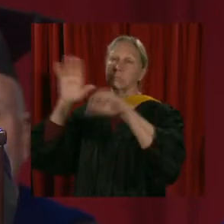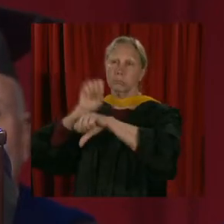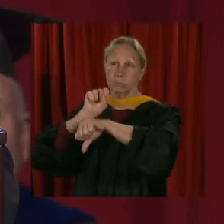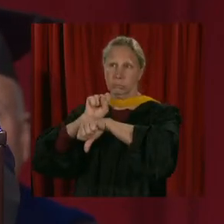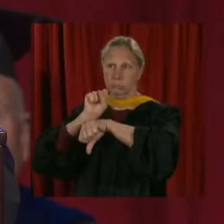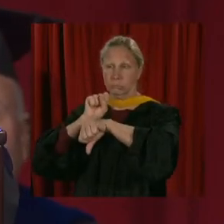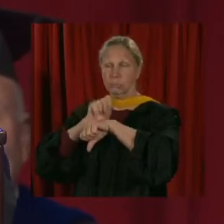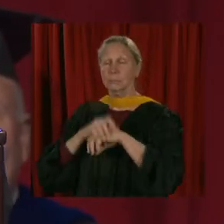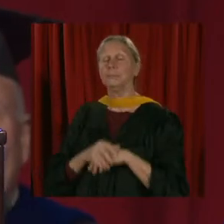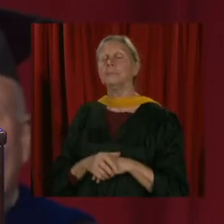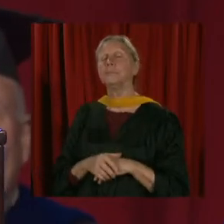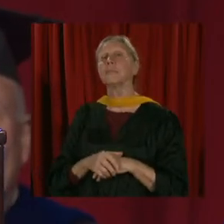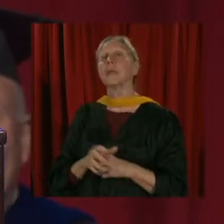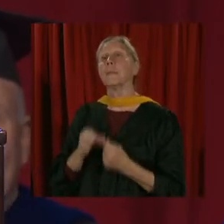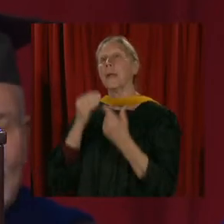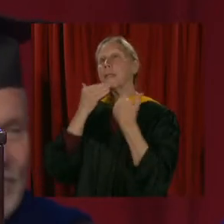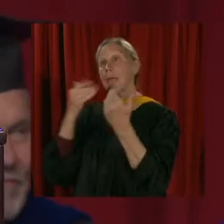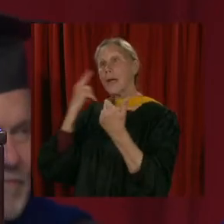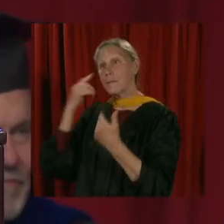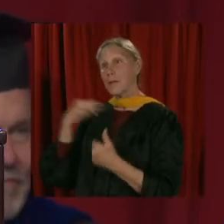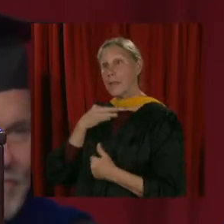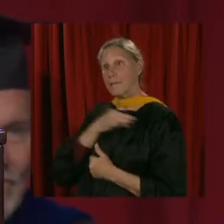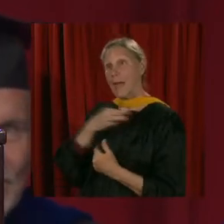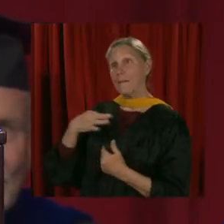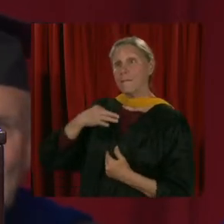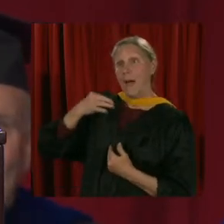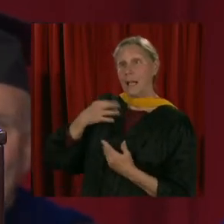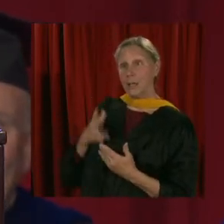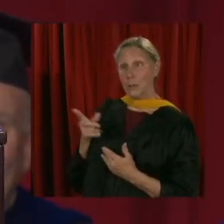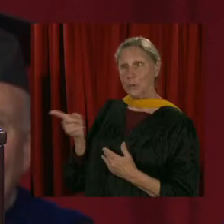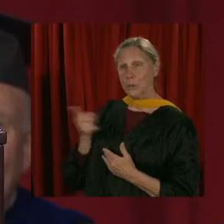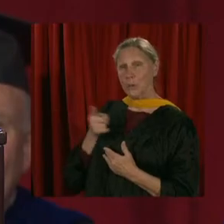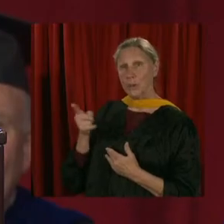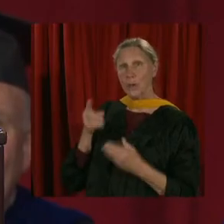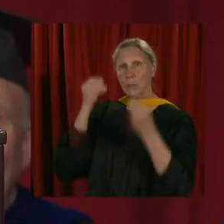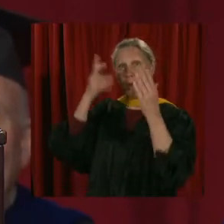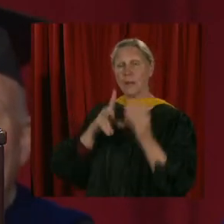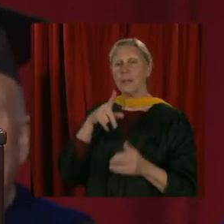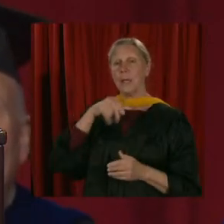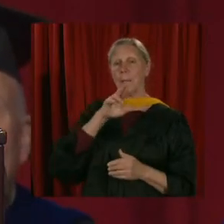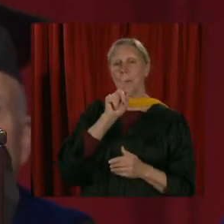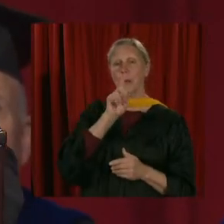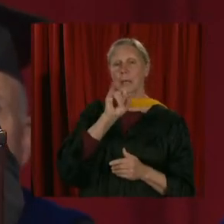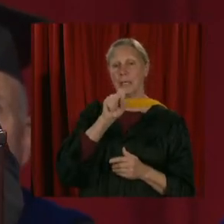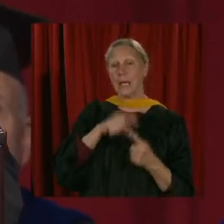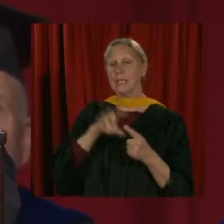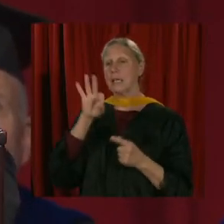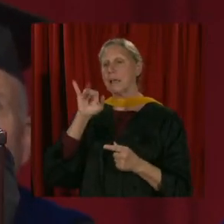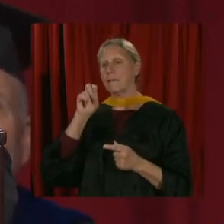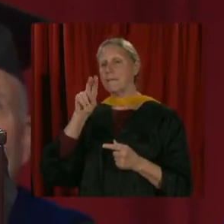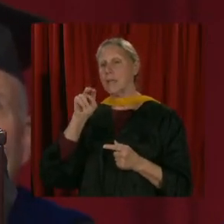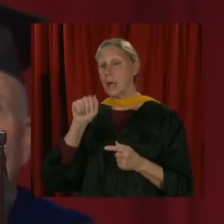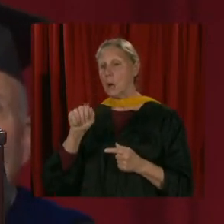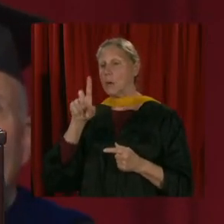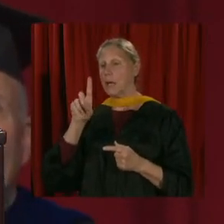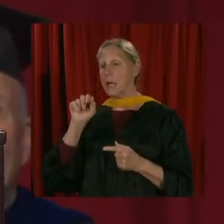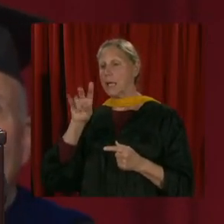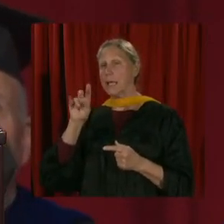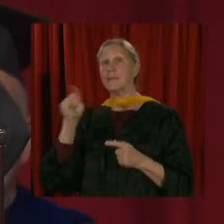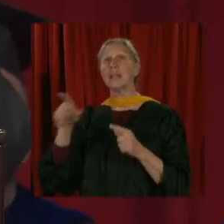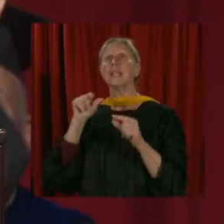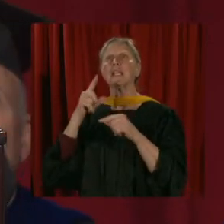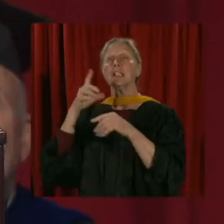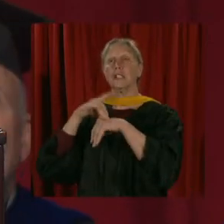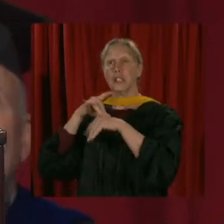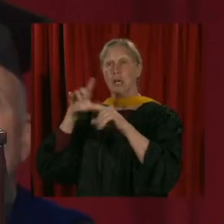today. A special thanks for our faculty volunteers, Professors Paradise and Fiona Davidson, Department of